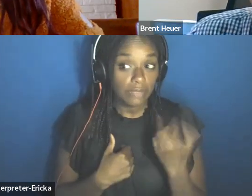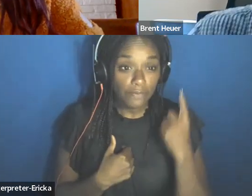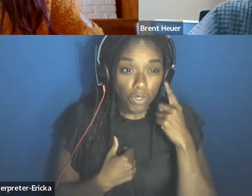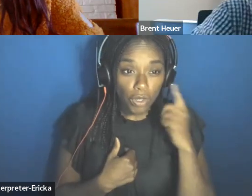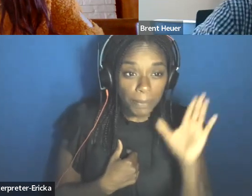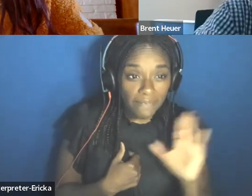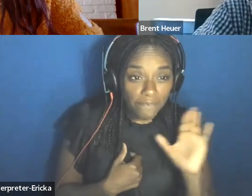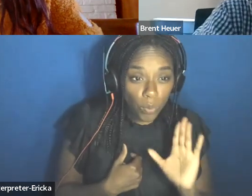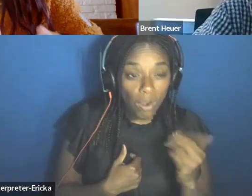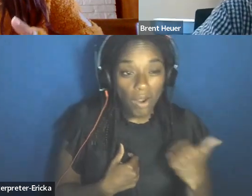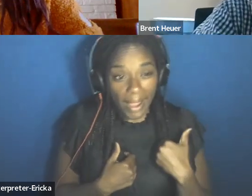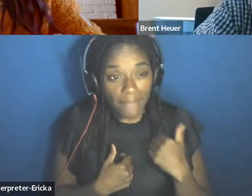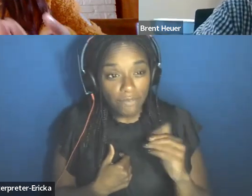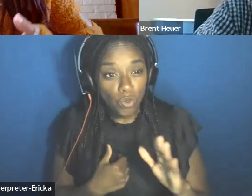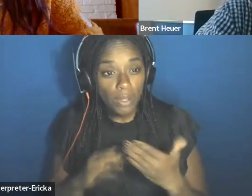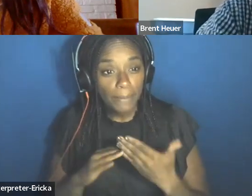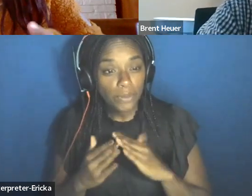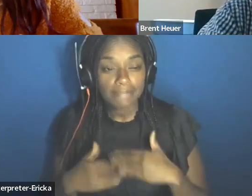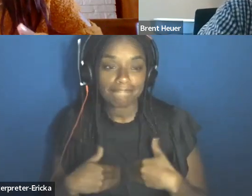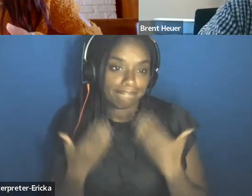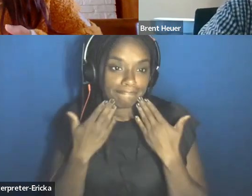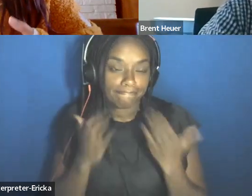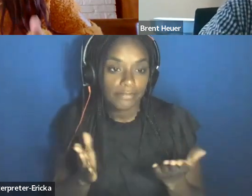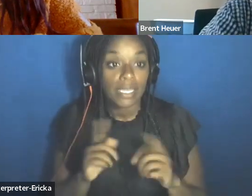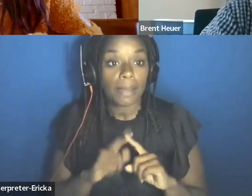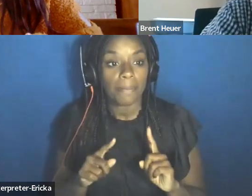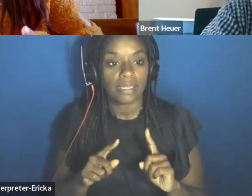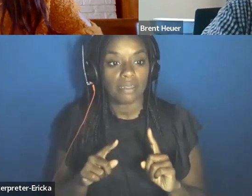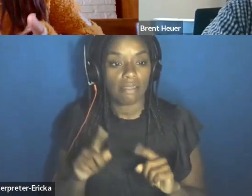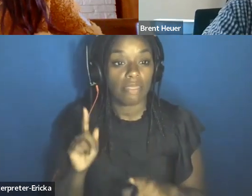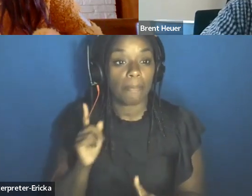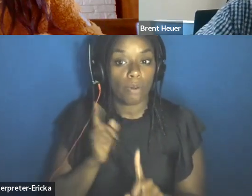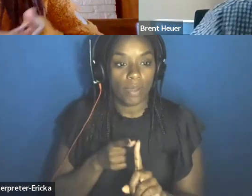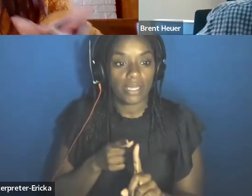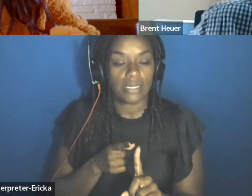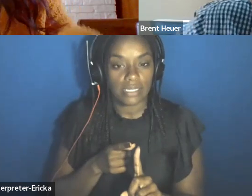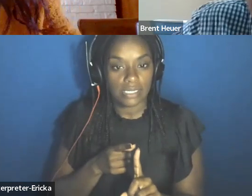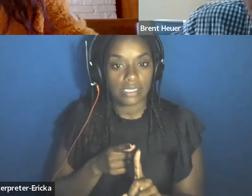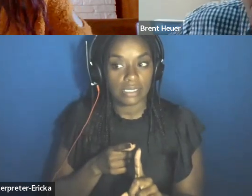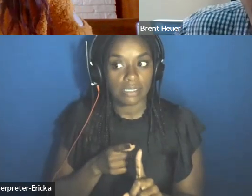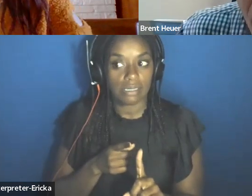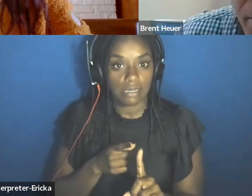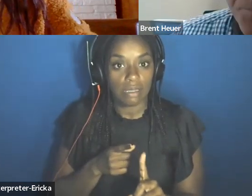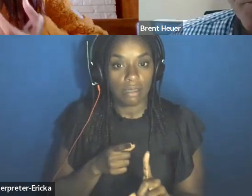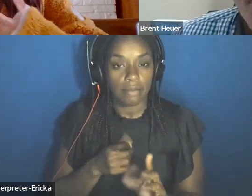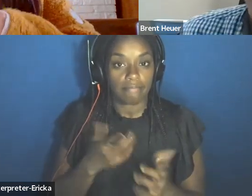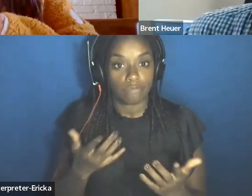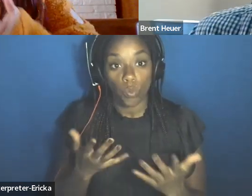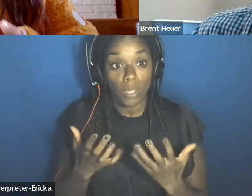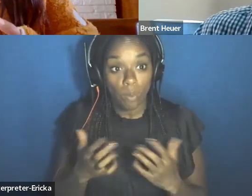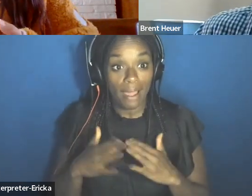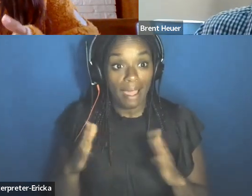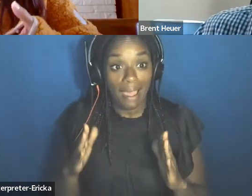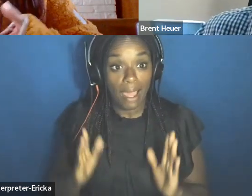term, but they really operate around the assumption of, like, you know, we want housing to be, you